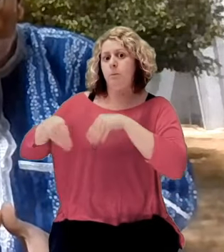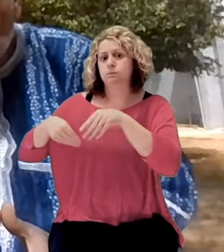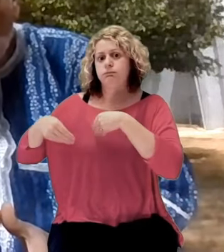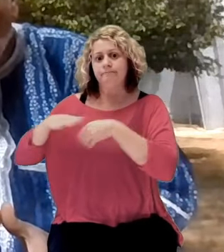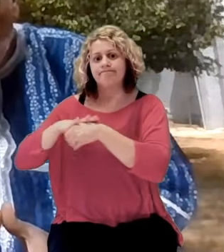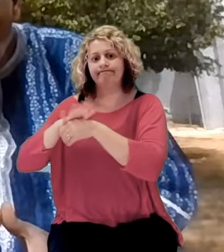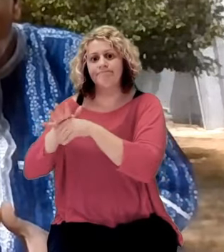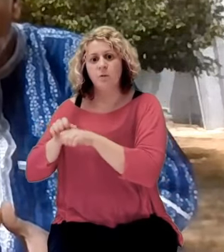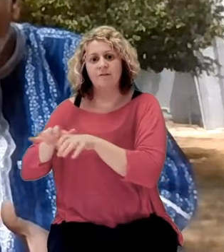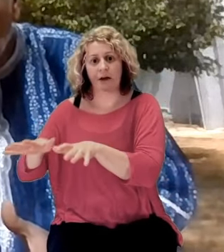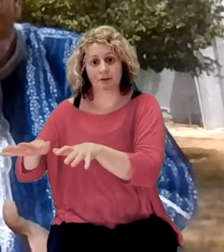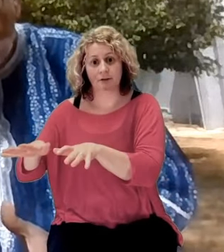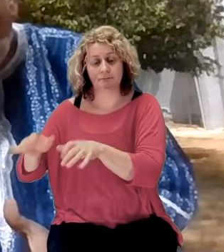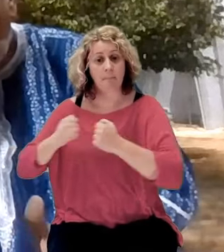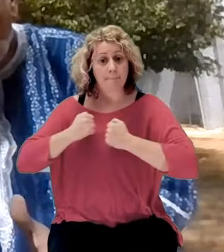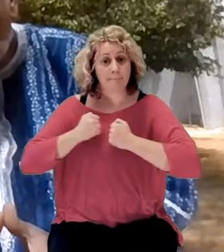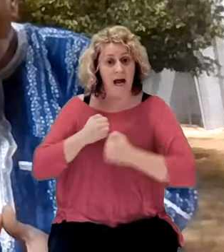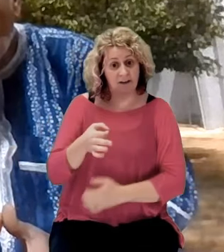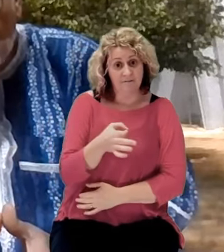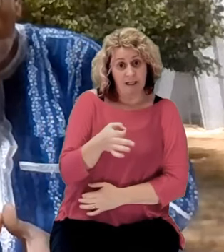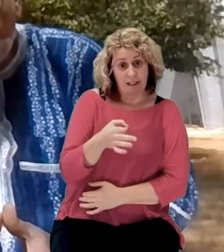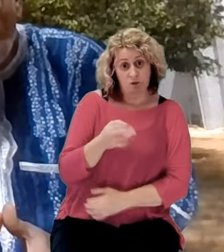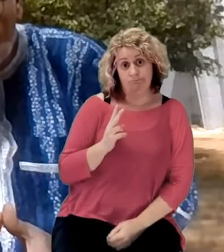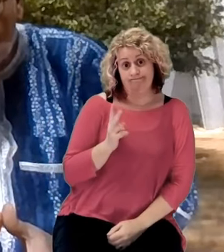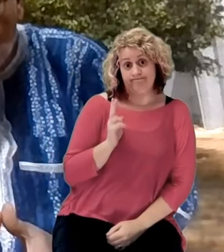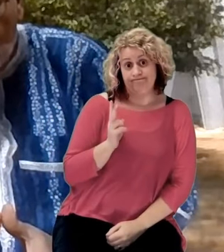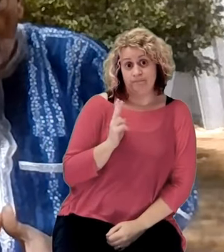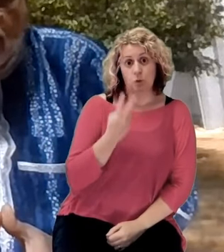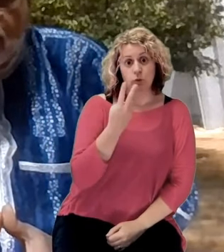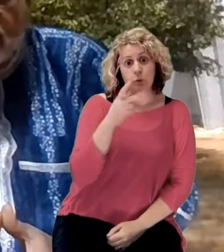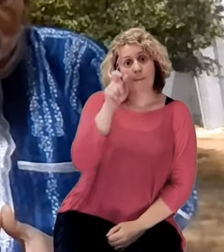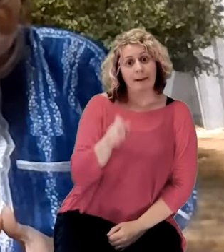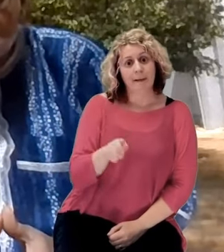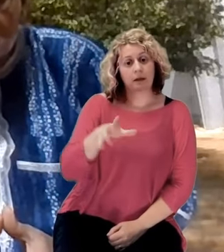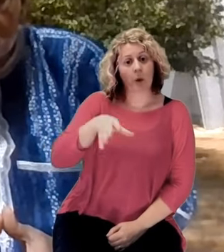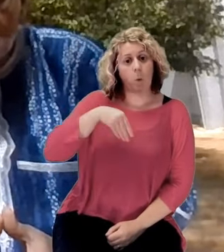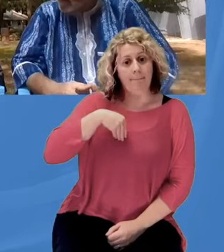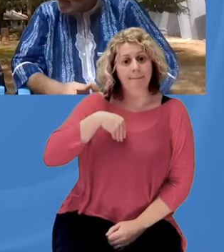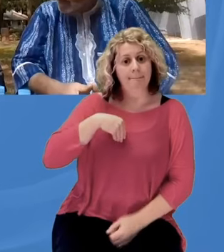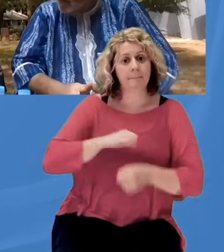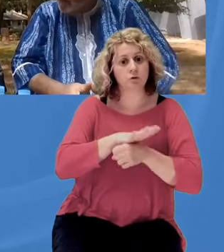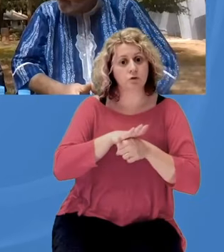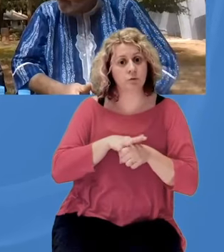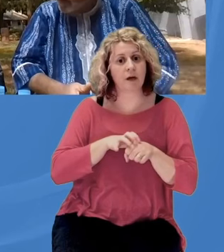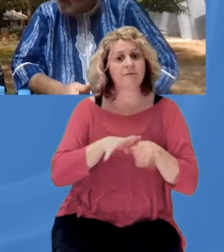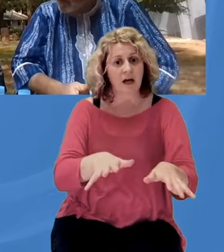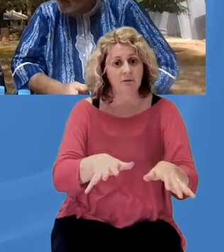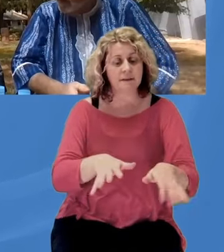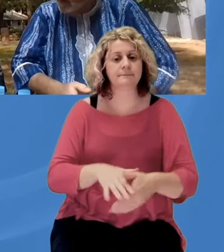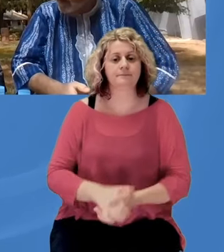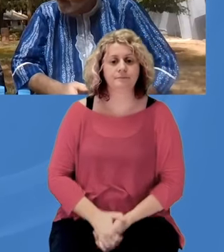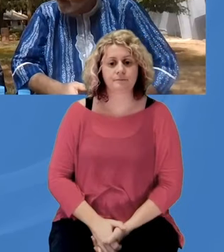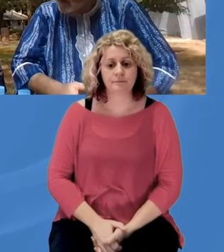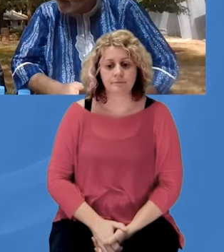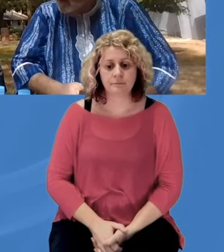small village where we are, there have just been two cases recently in the last couple of weeks. Abby, I wonder if you can tell